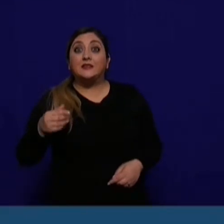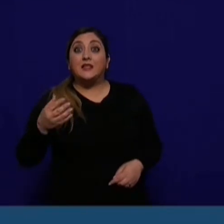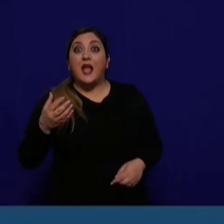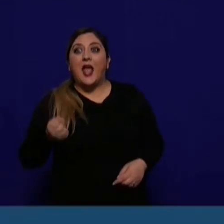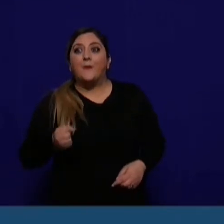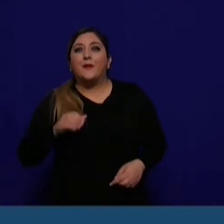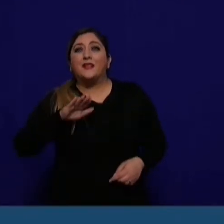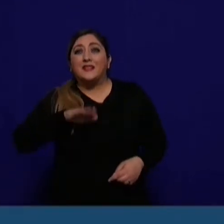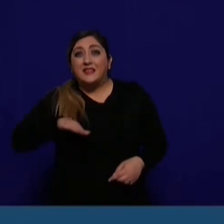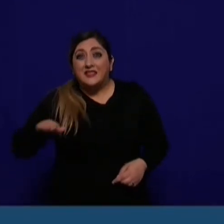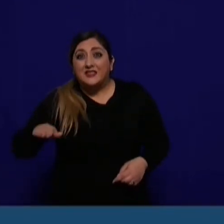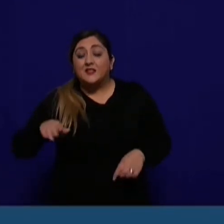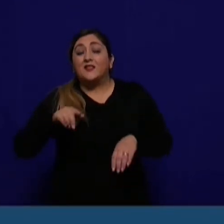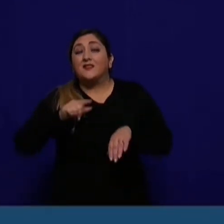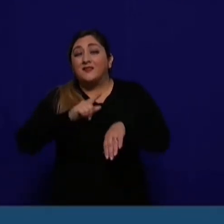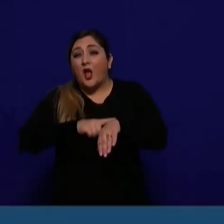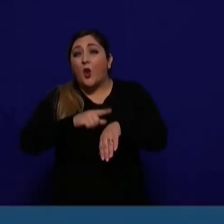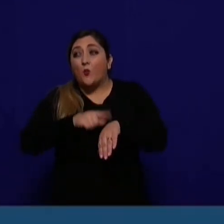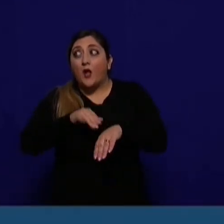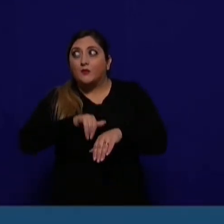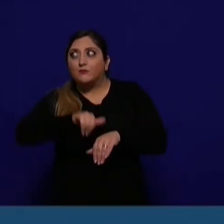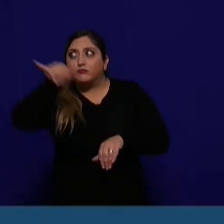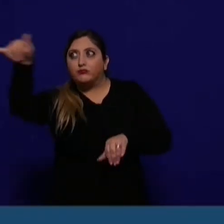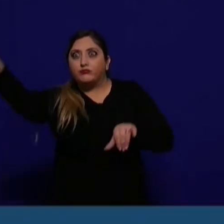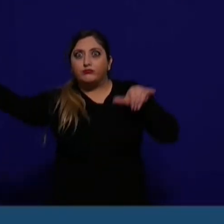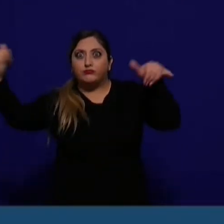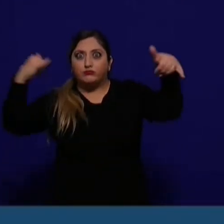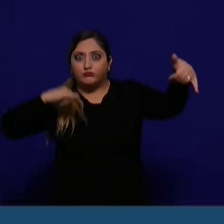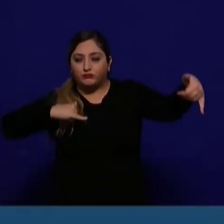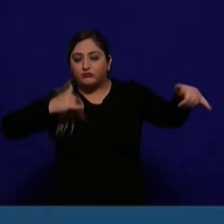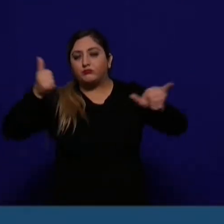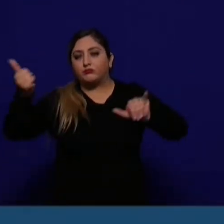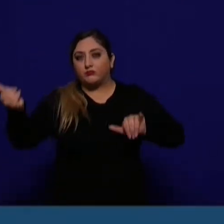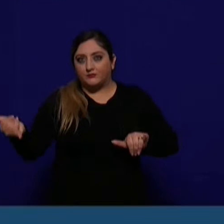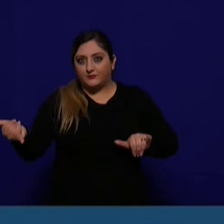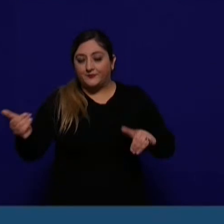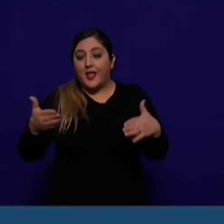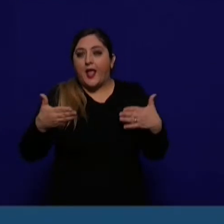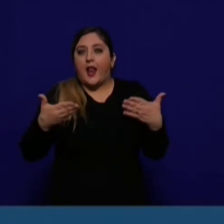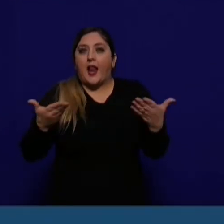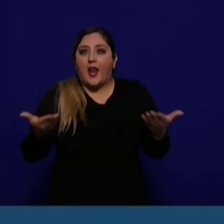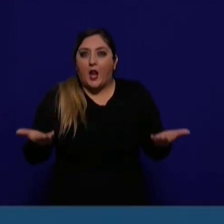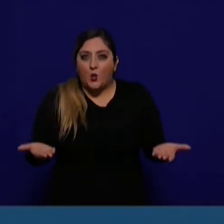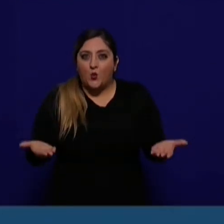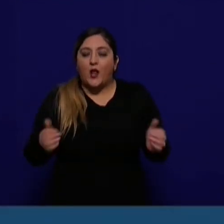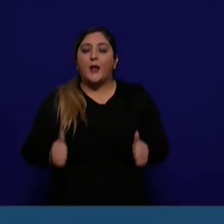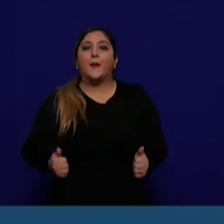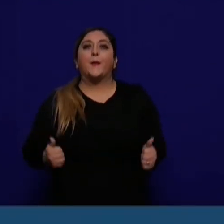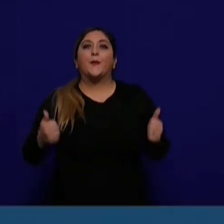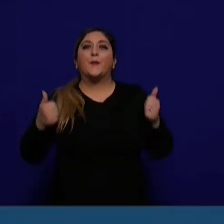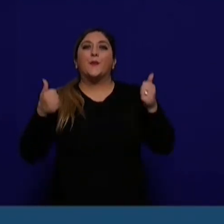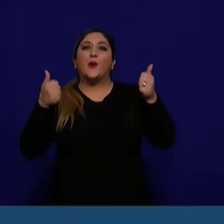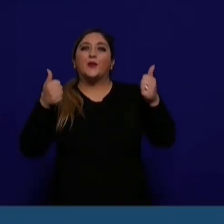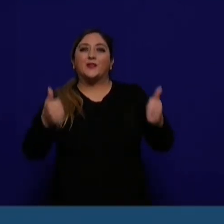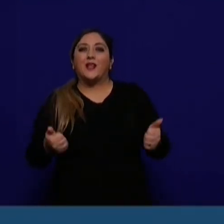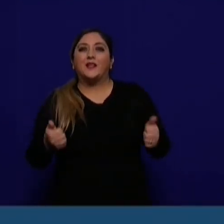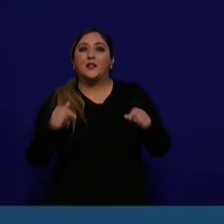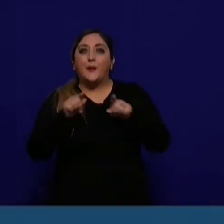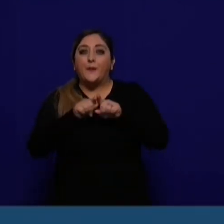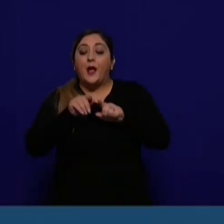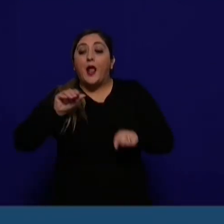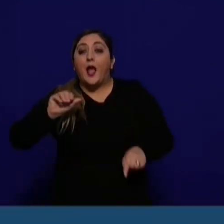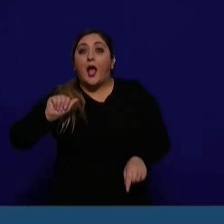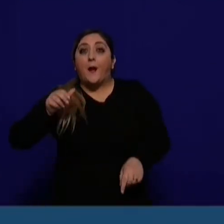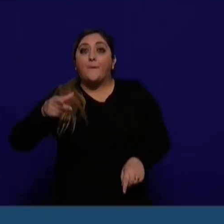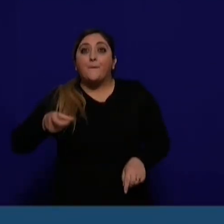isifru barra minn Malta u anke jkollna persuni l-ġejjina u Malta. U allura huwa importanti ħafna bħal kwalinkwa apps oħrajn